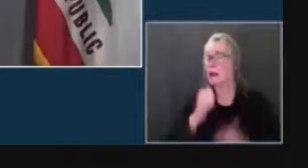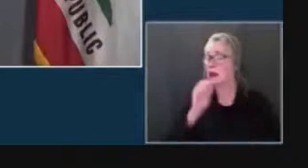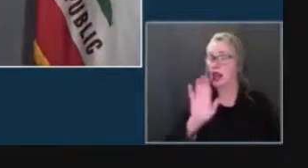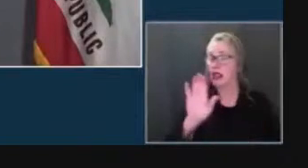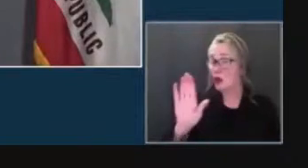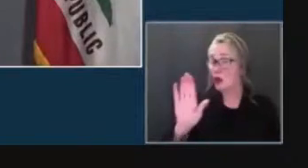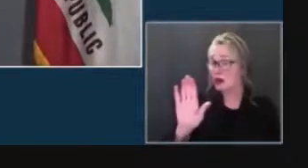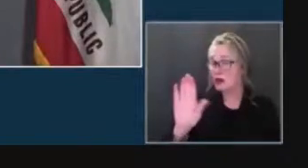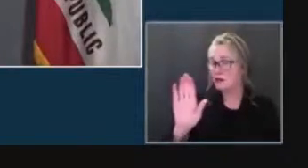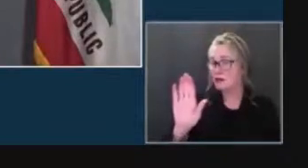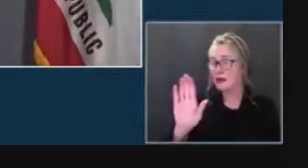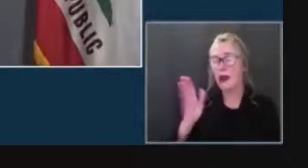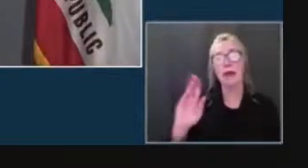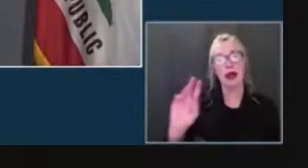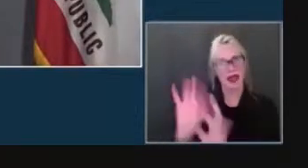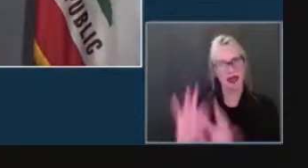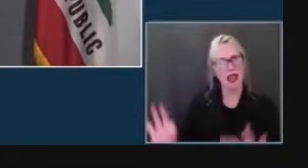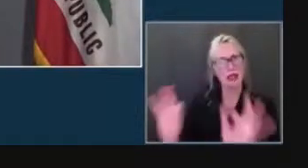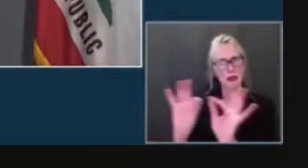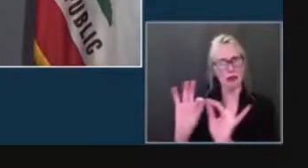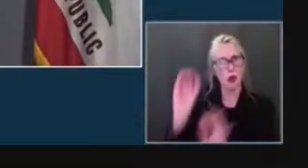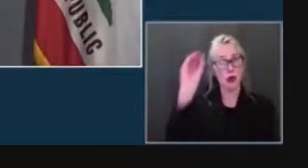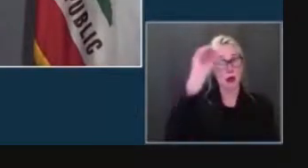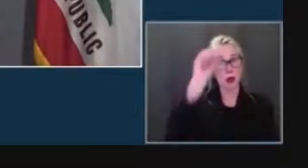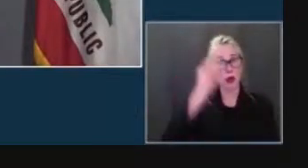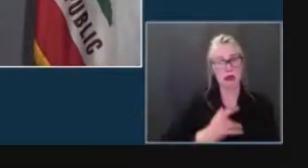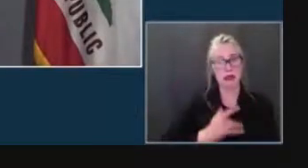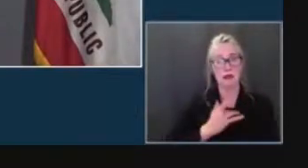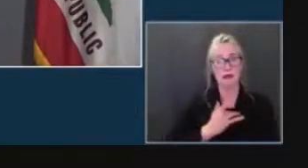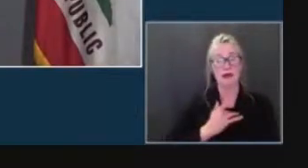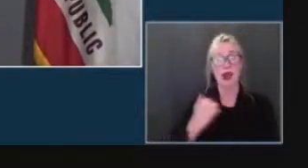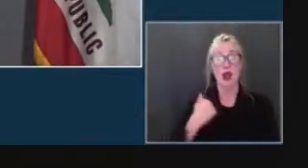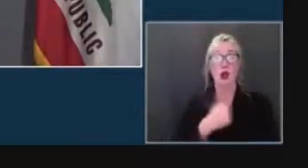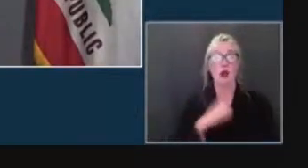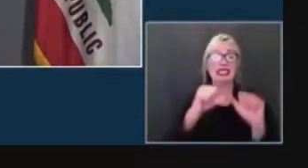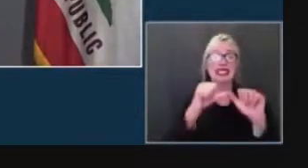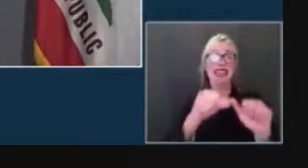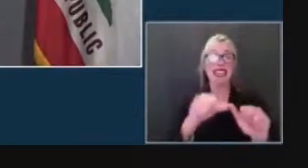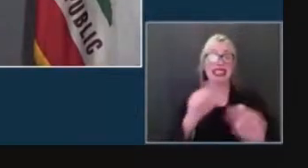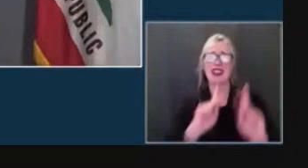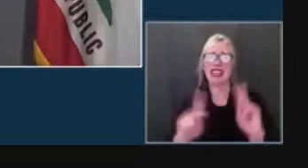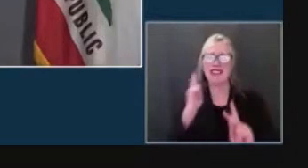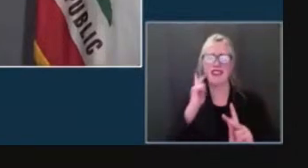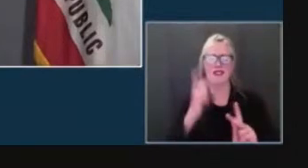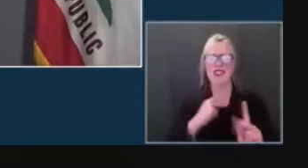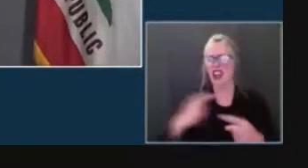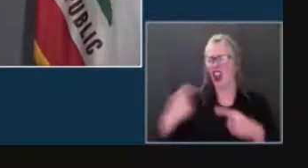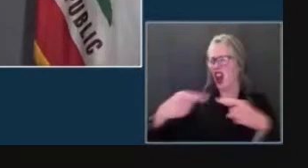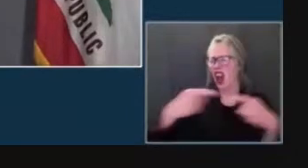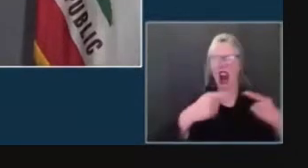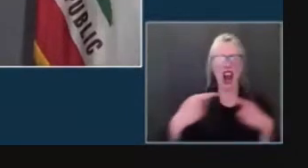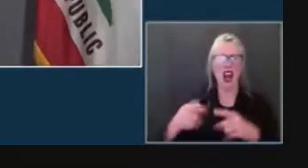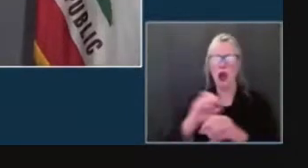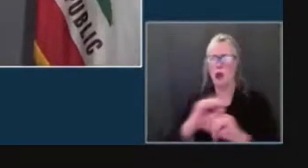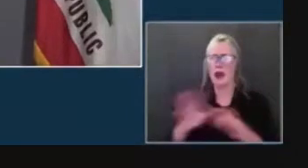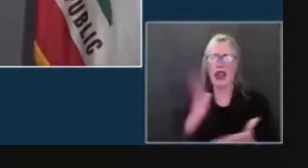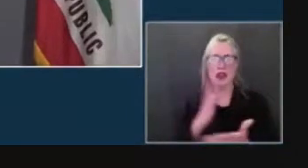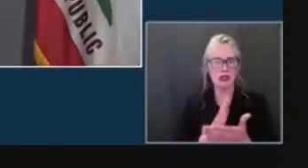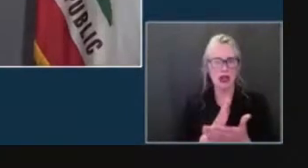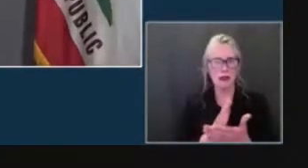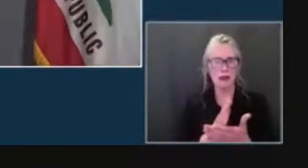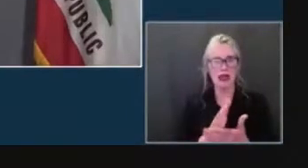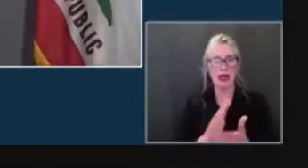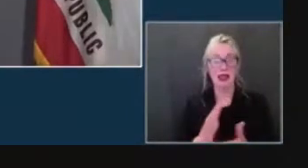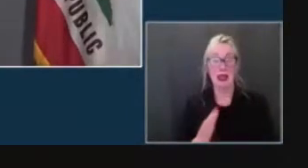represents an important voice. We will not survive as a party if the toxicity towards one another goes unchecked. Is it disappointing that